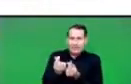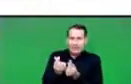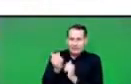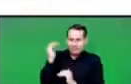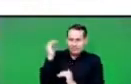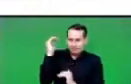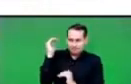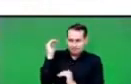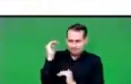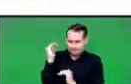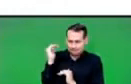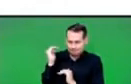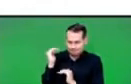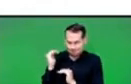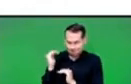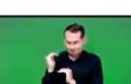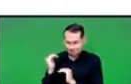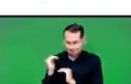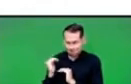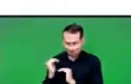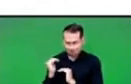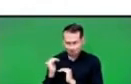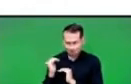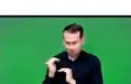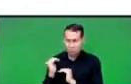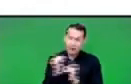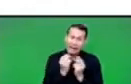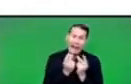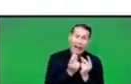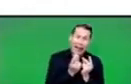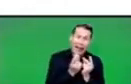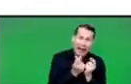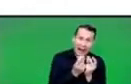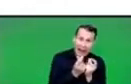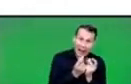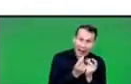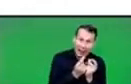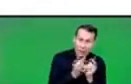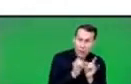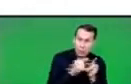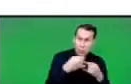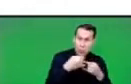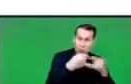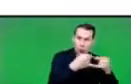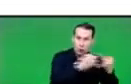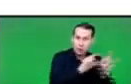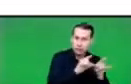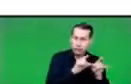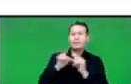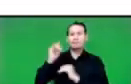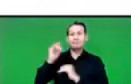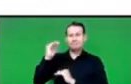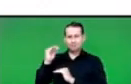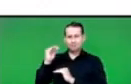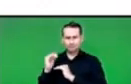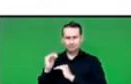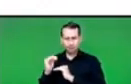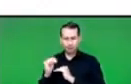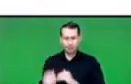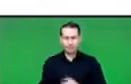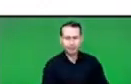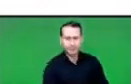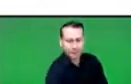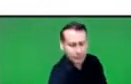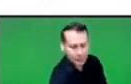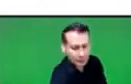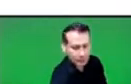knocking down the cost in bytes per second, we have been able to offer several services that are new, and I would like to mention 2 of them that have been very